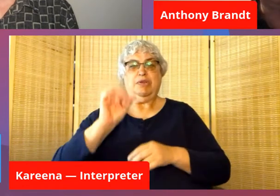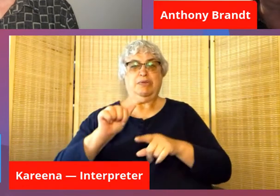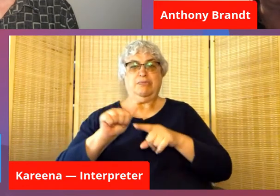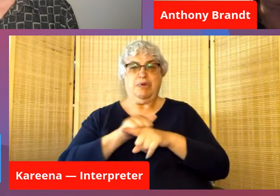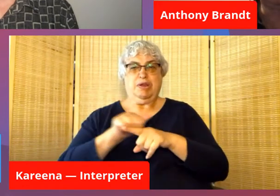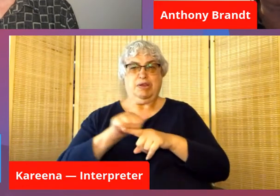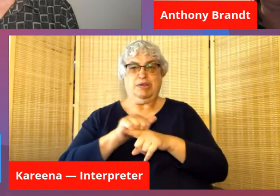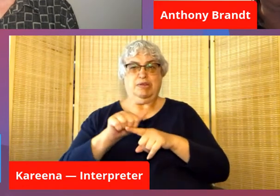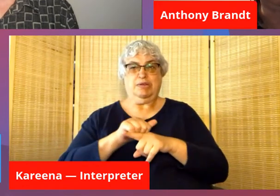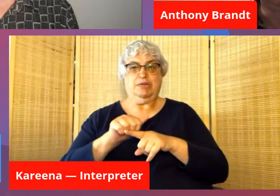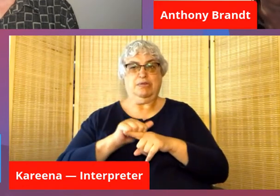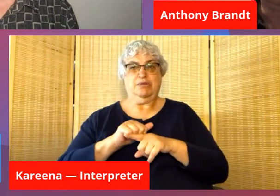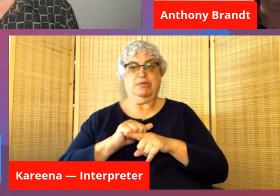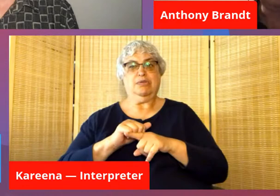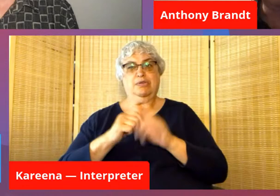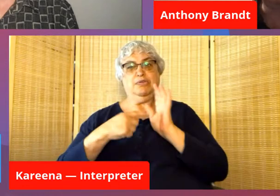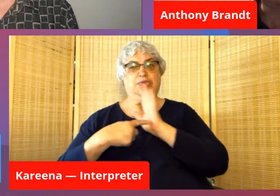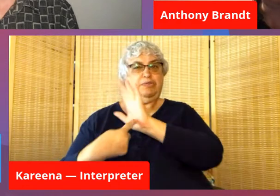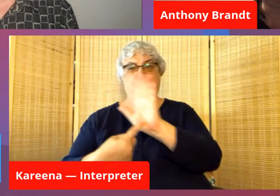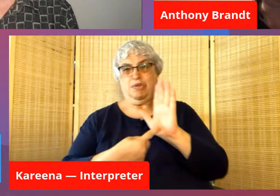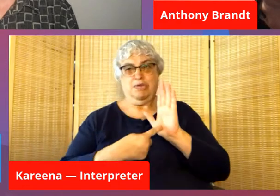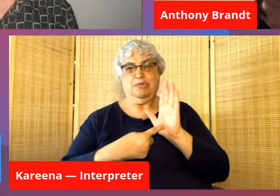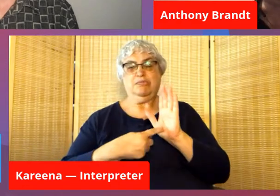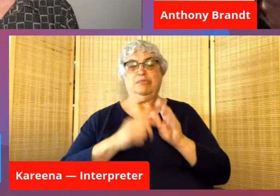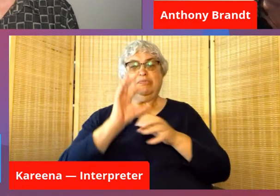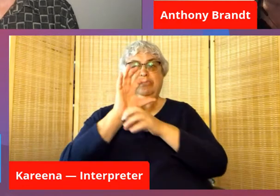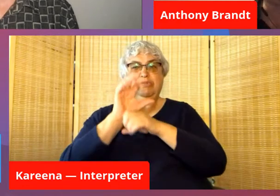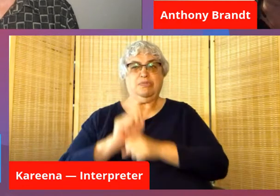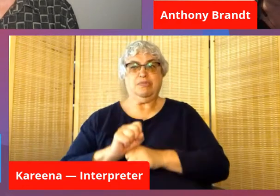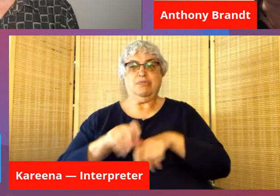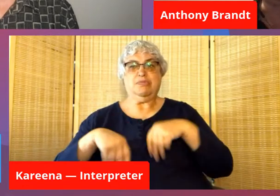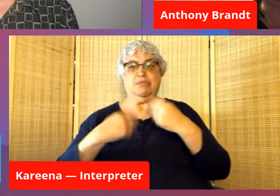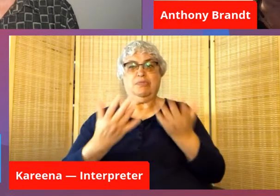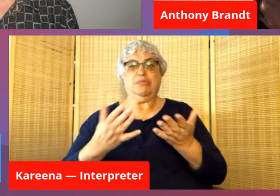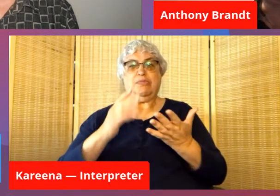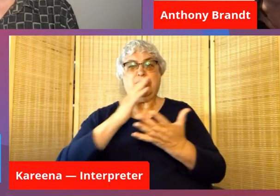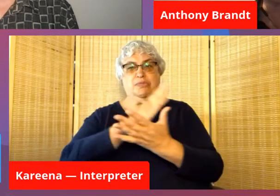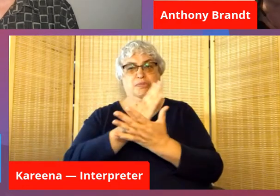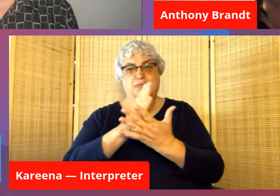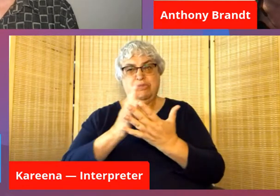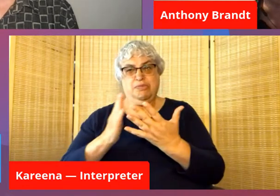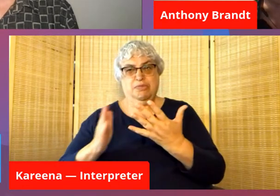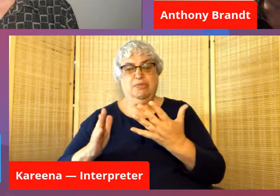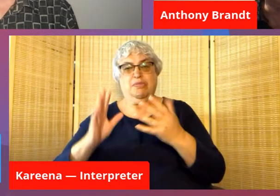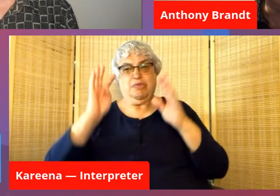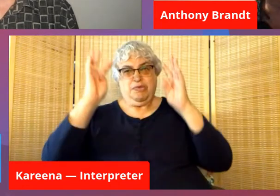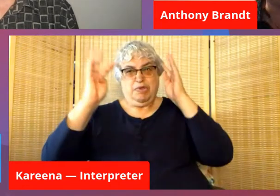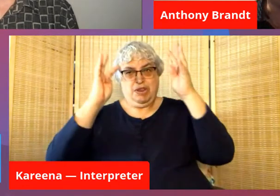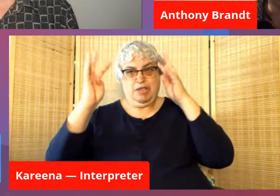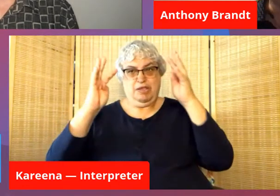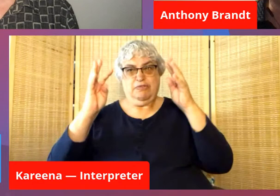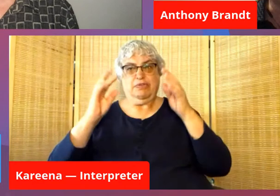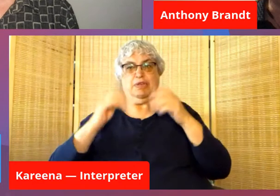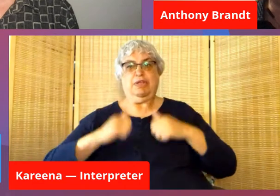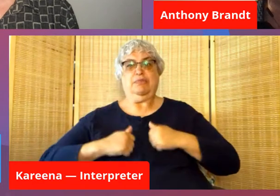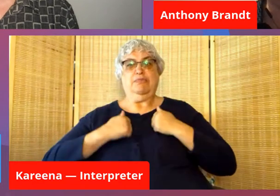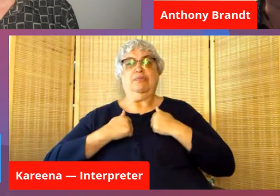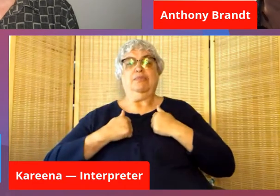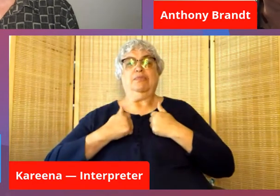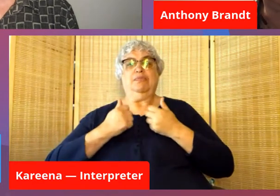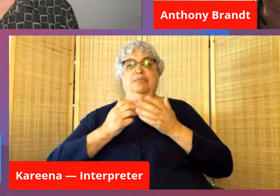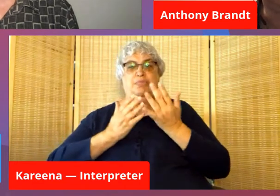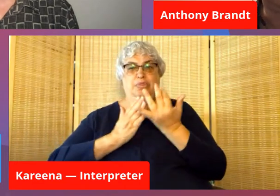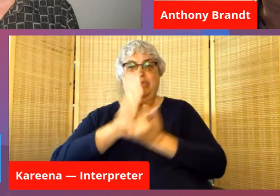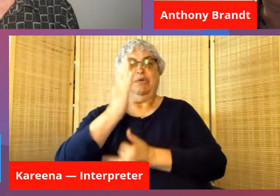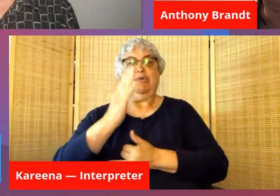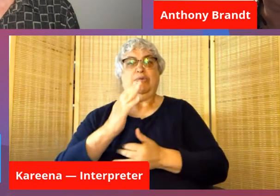are a lofty reflection of that. Rituals often provide the patterns, which then creativity keeps alive and relevant and